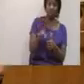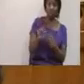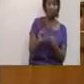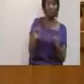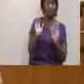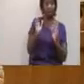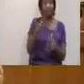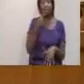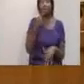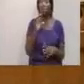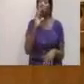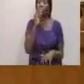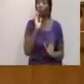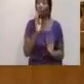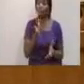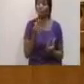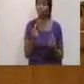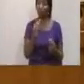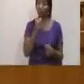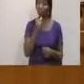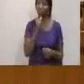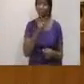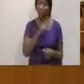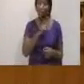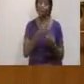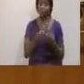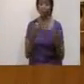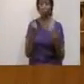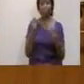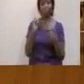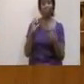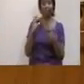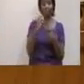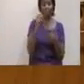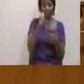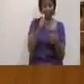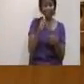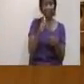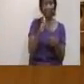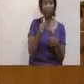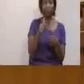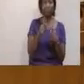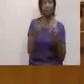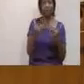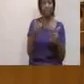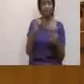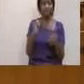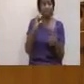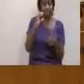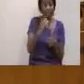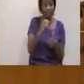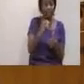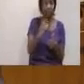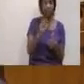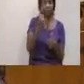just lip service? Because there's a lot of money that's been allocated to this particular function. But the function was first given